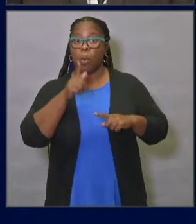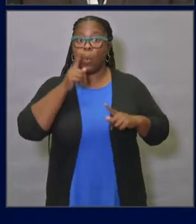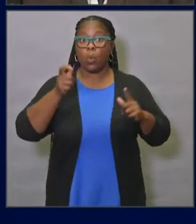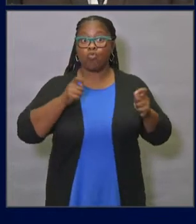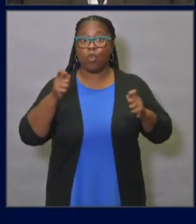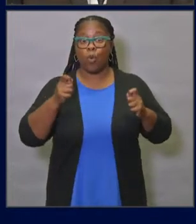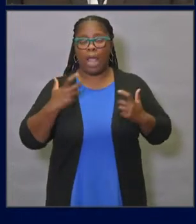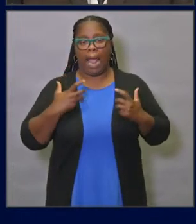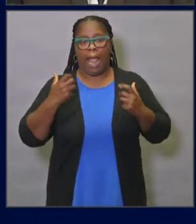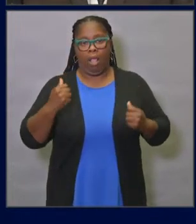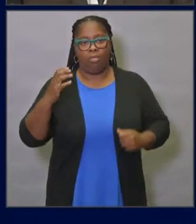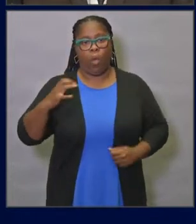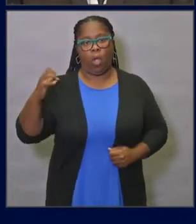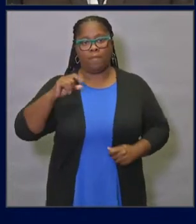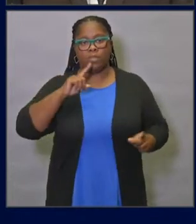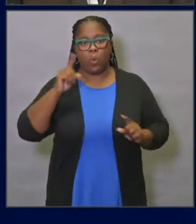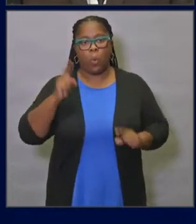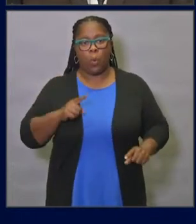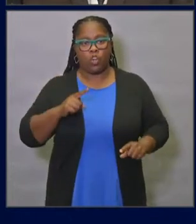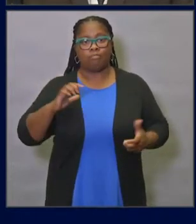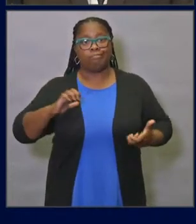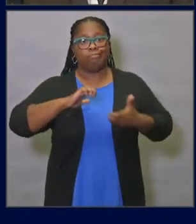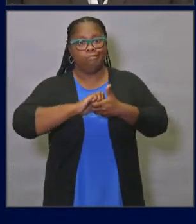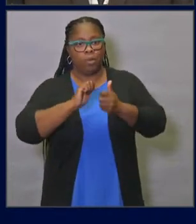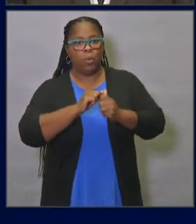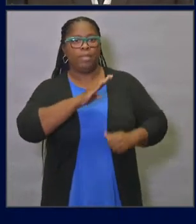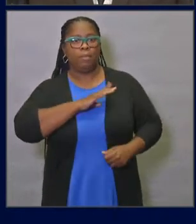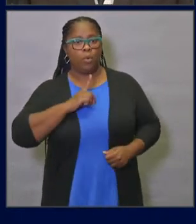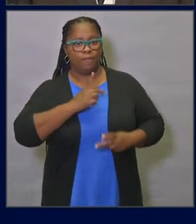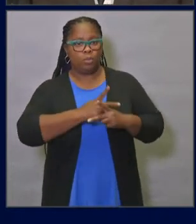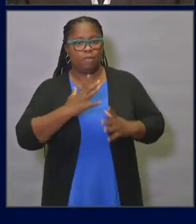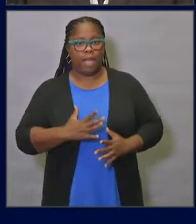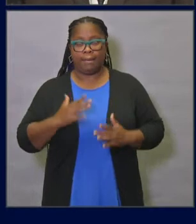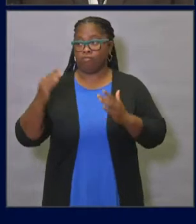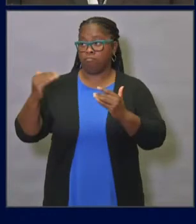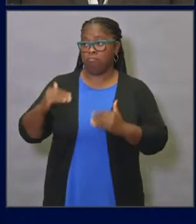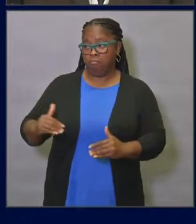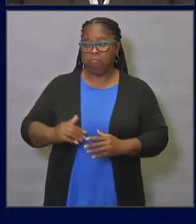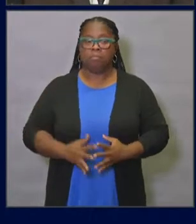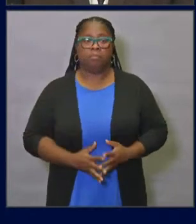are developed in consultation with our Board of Supervisors. If we can go to the next slide.